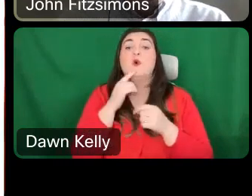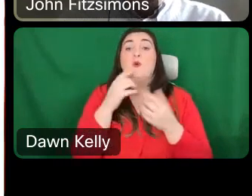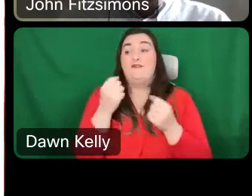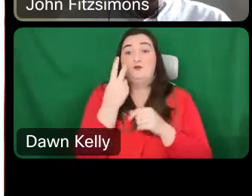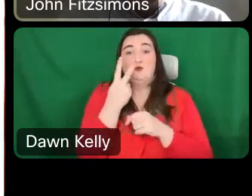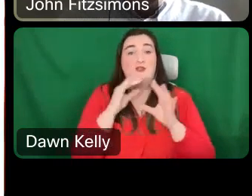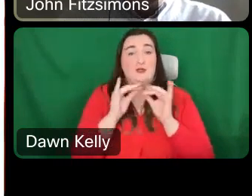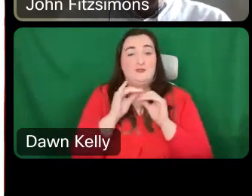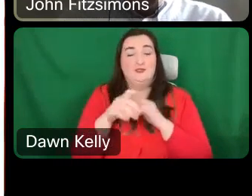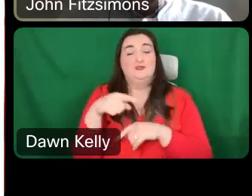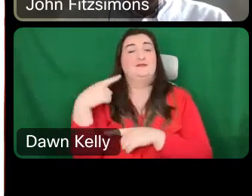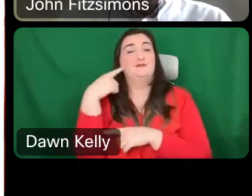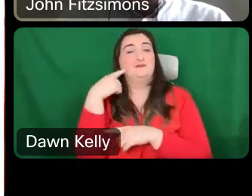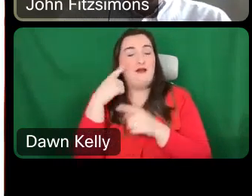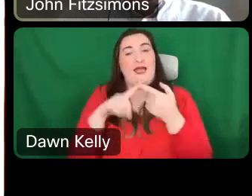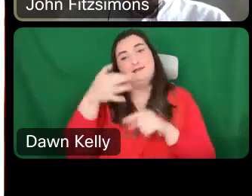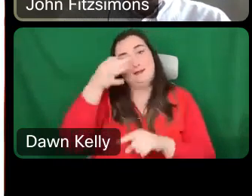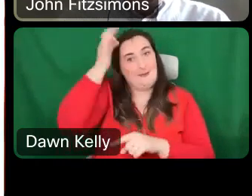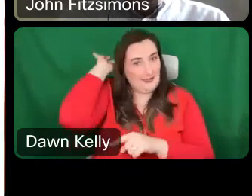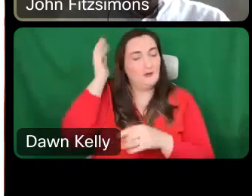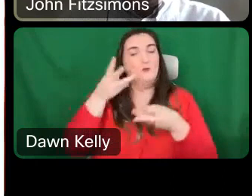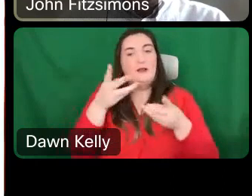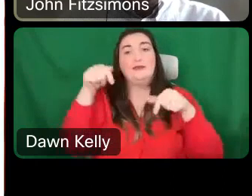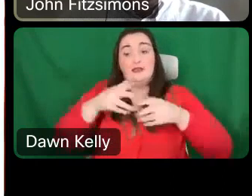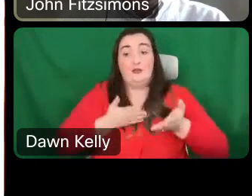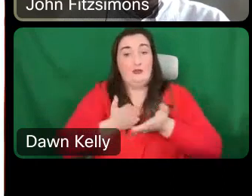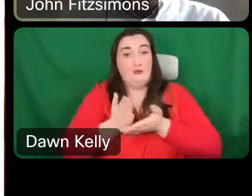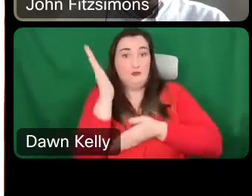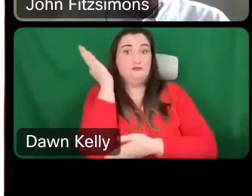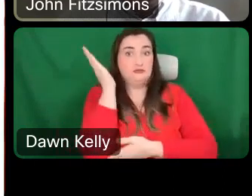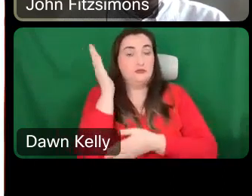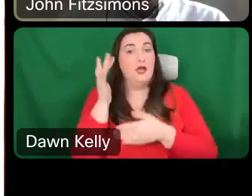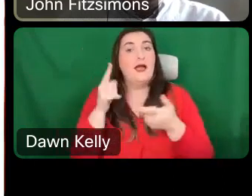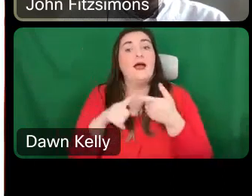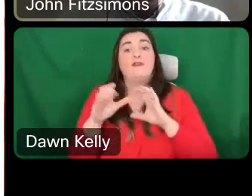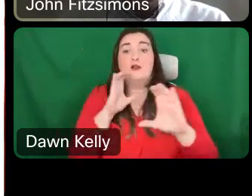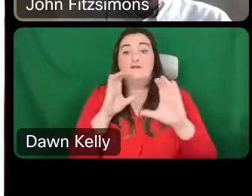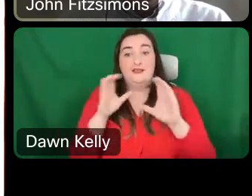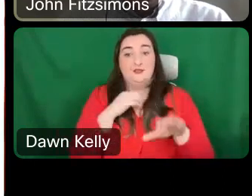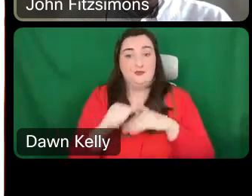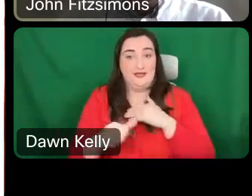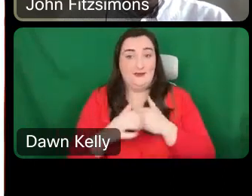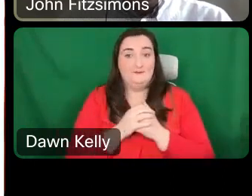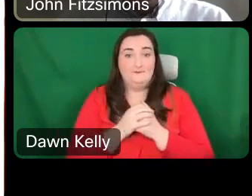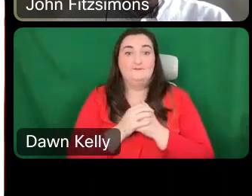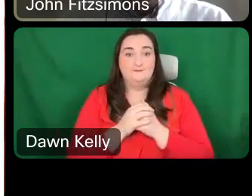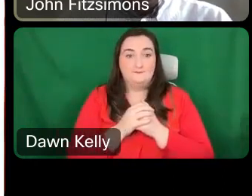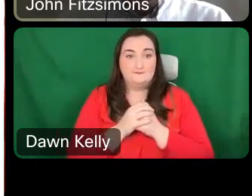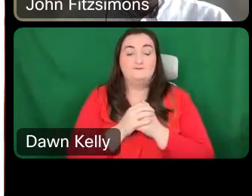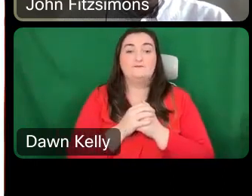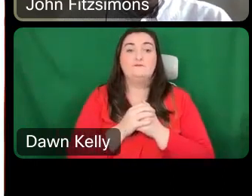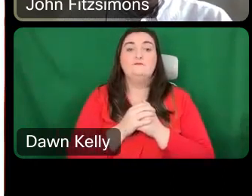interpreters who will be available throughout the presentations and the conversations today. Thank you. I'll disconnect.